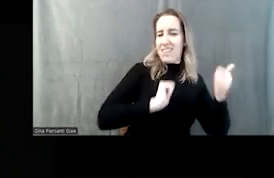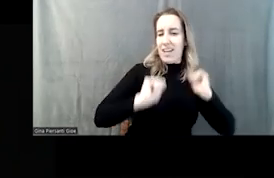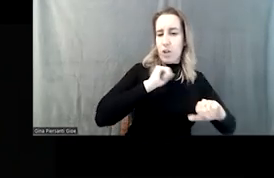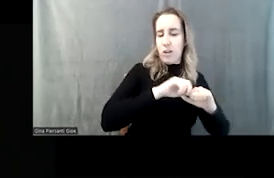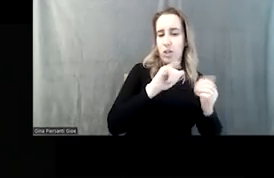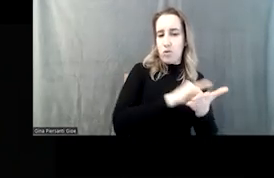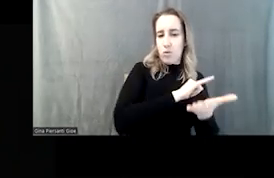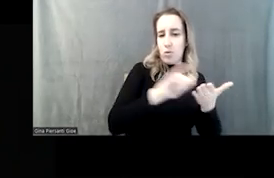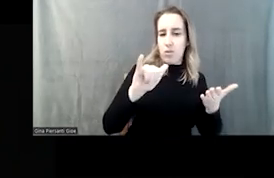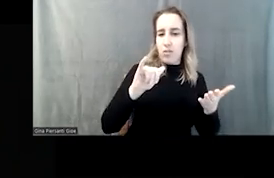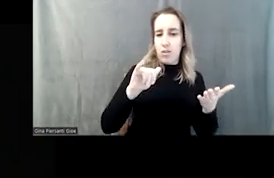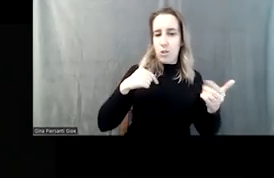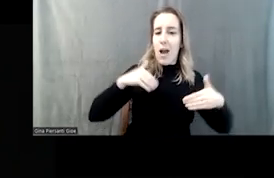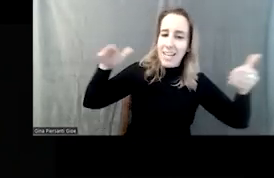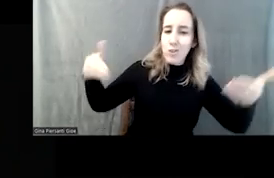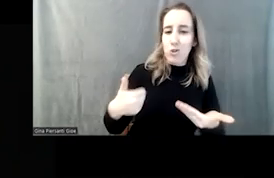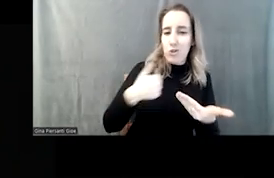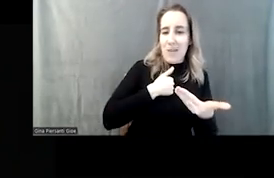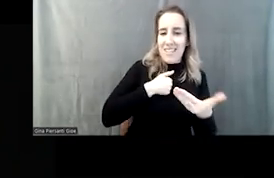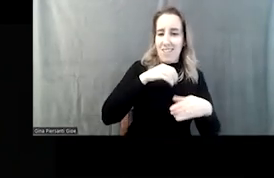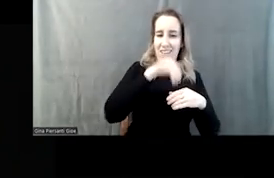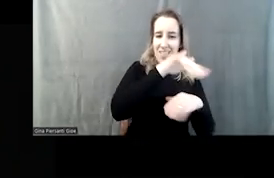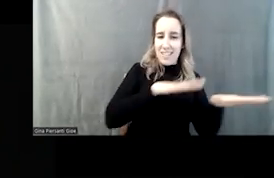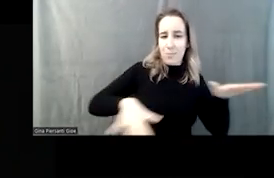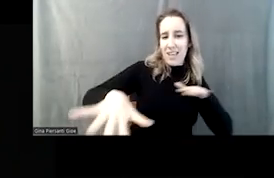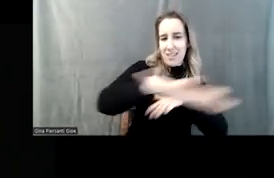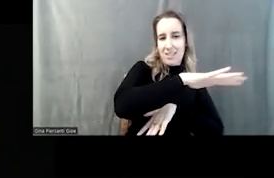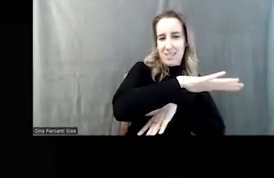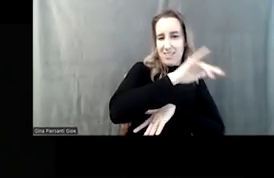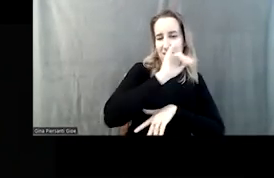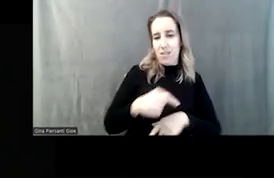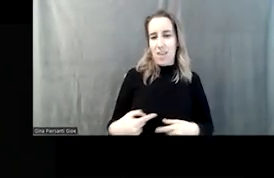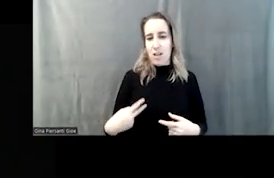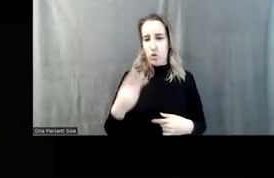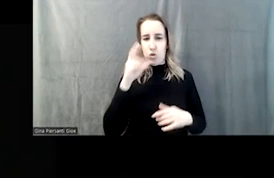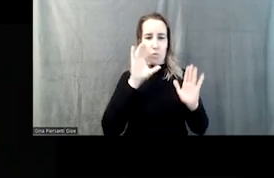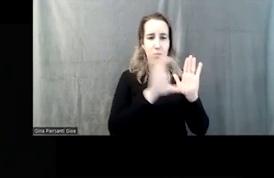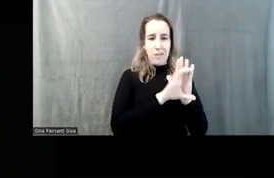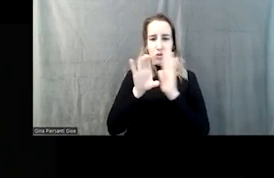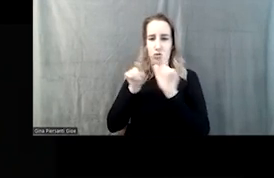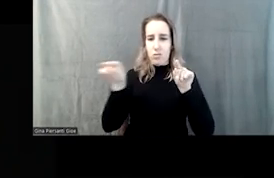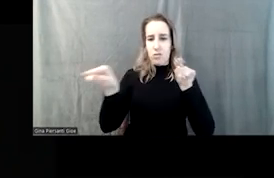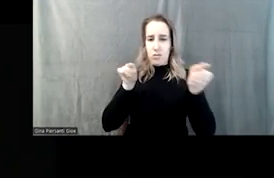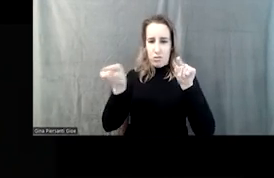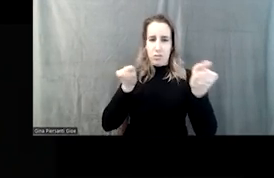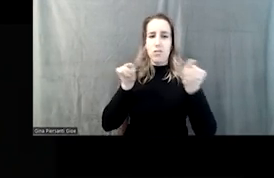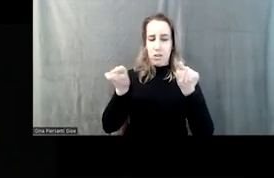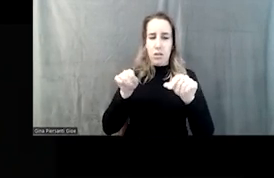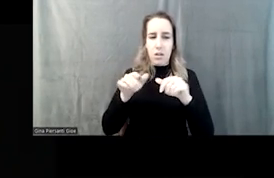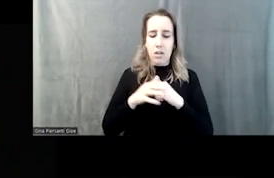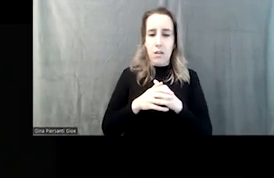of introducing myself into the space. And so these are kind of what the two images are there at the